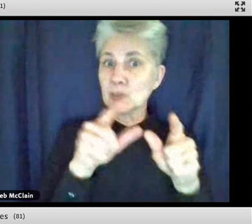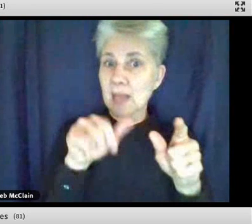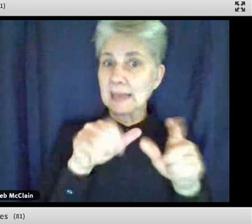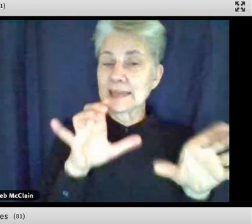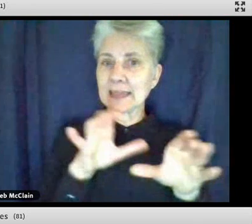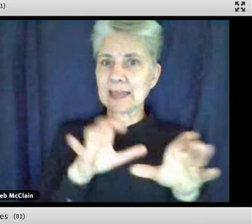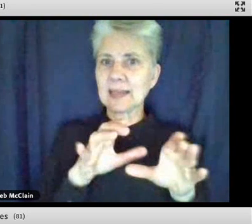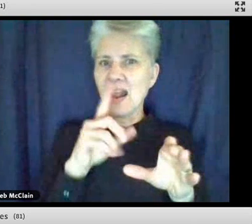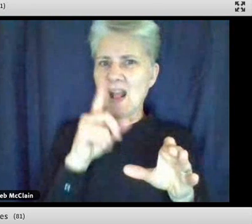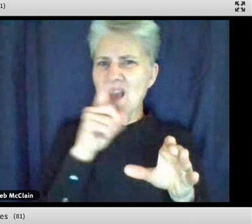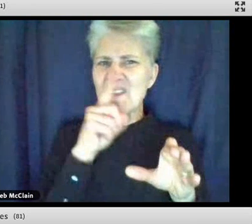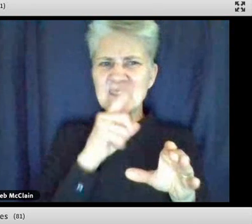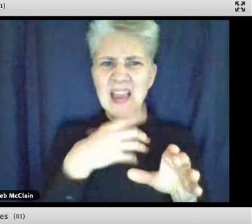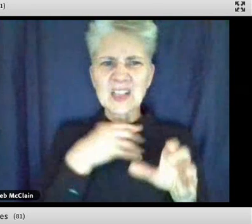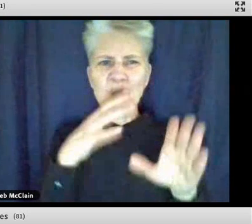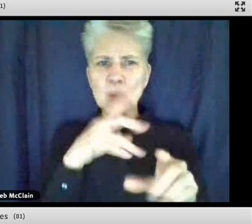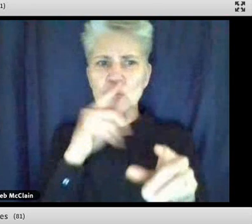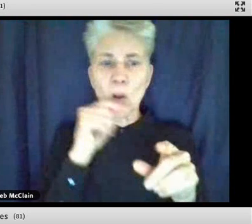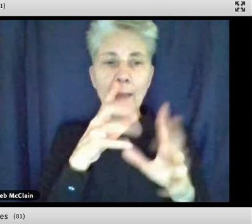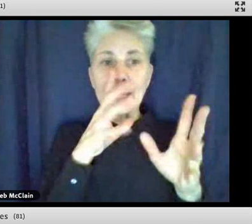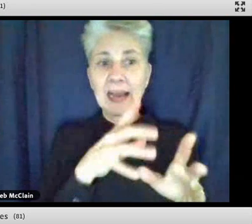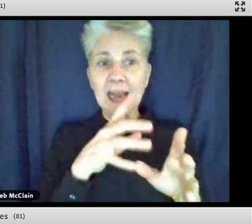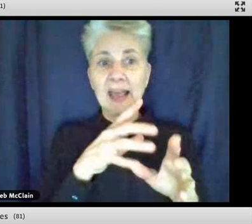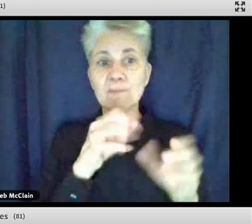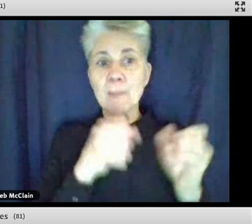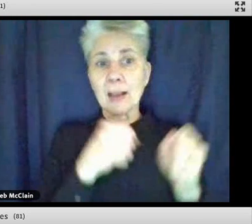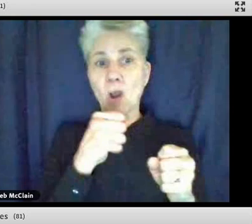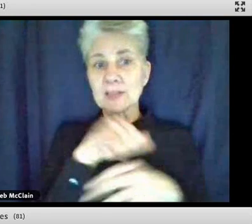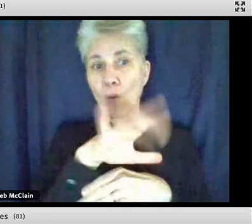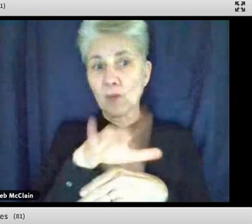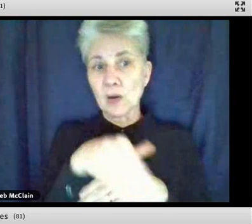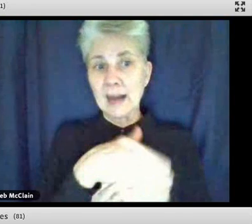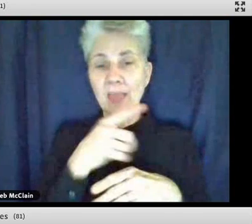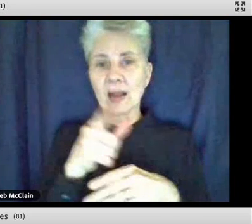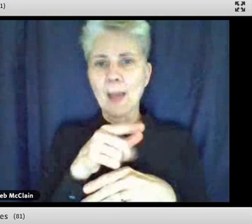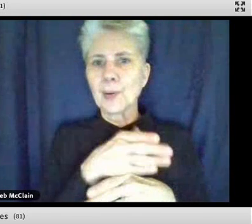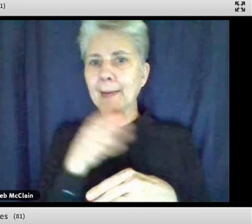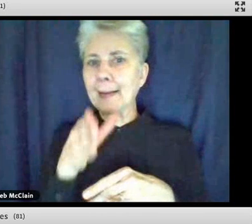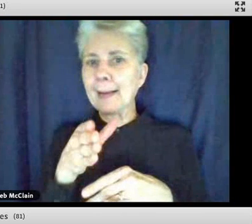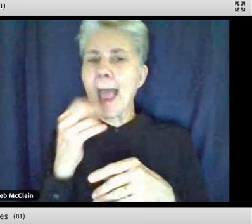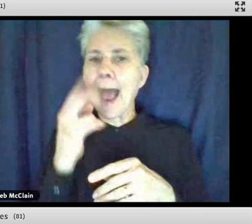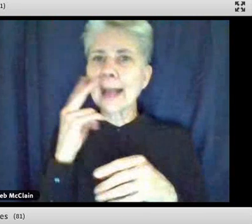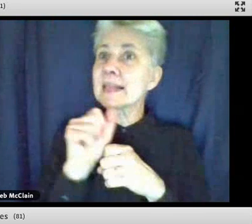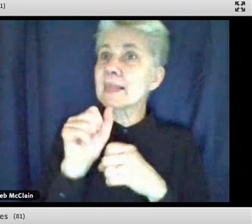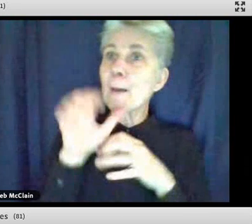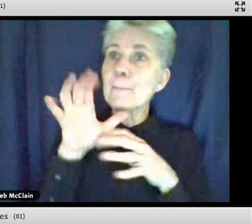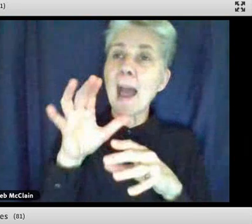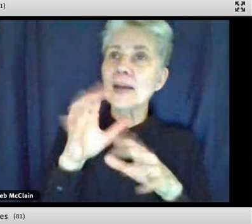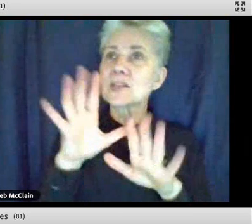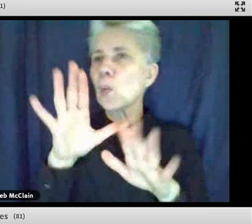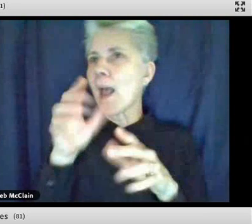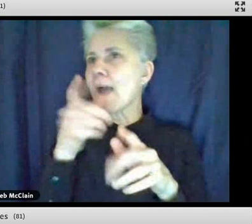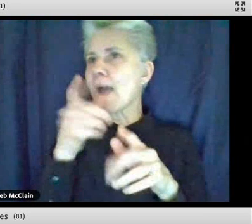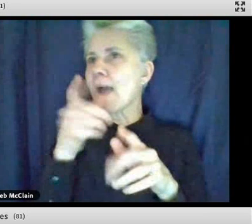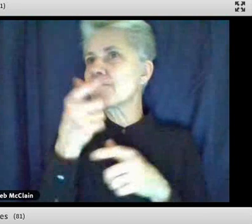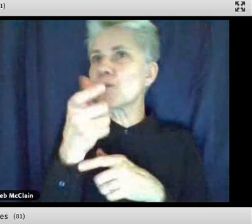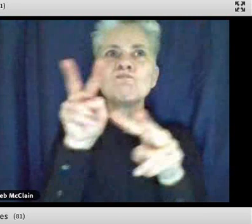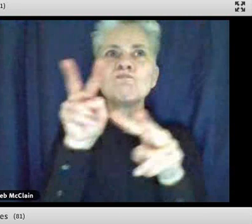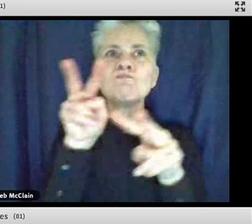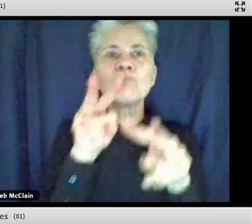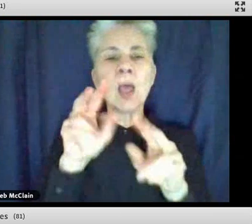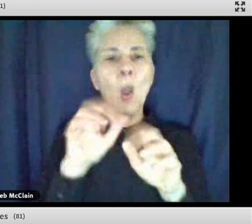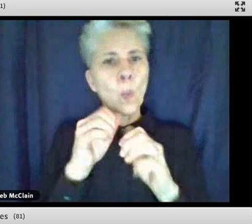freak snowstorm? I had to leave my car and spend the night in the library. And then here's one that I said, I can see the mountains, have a great view. So ways you